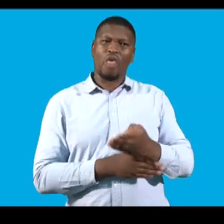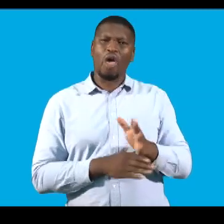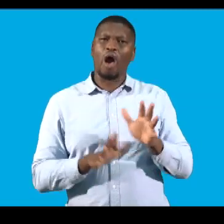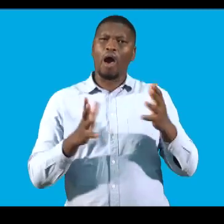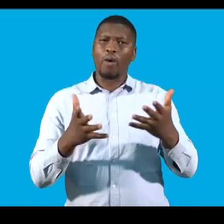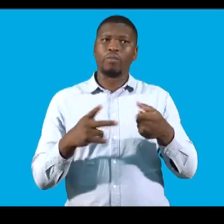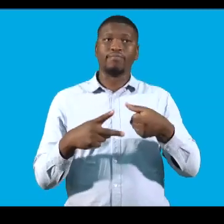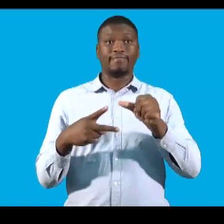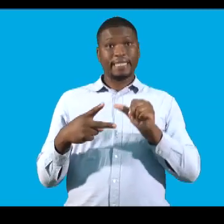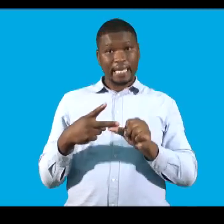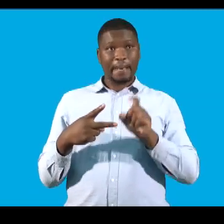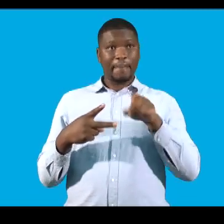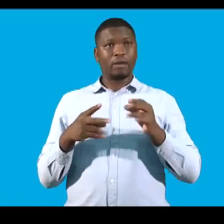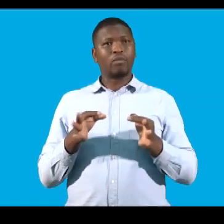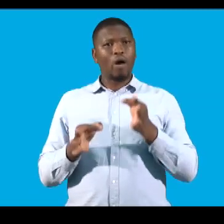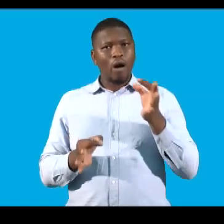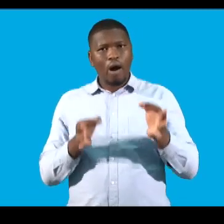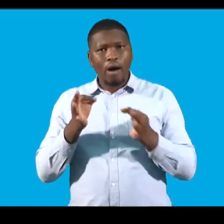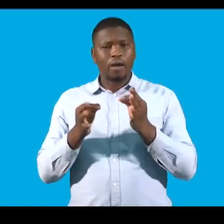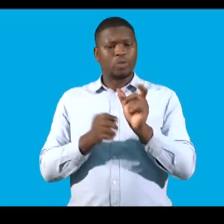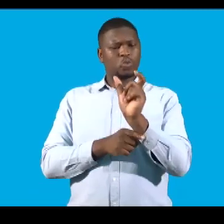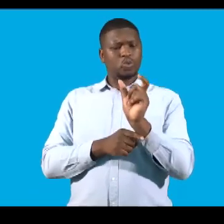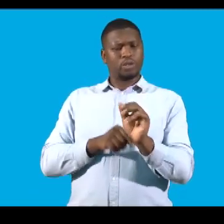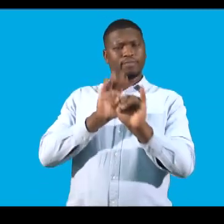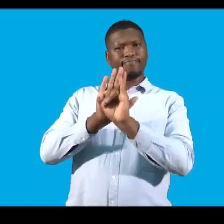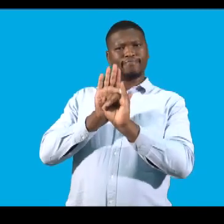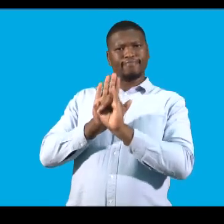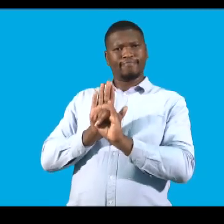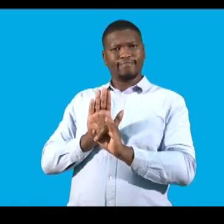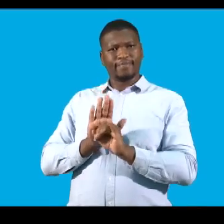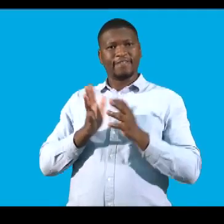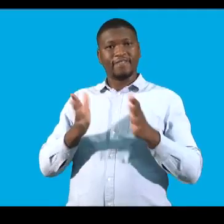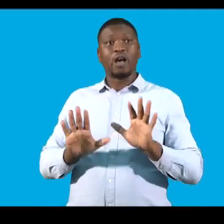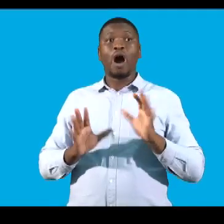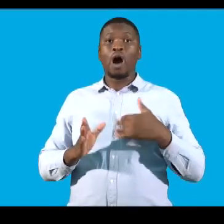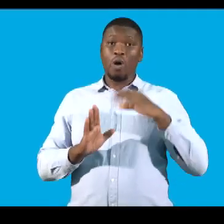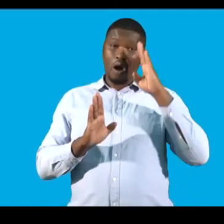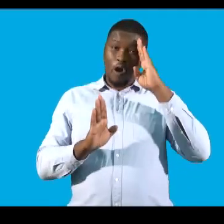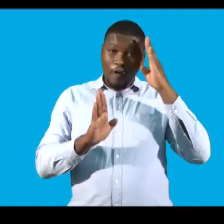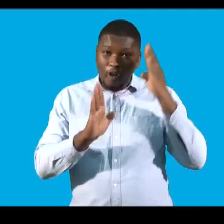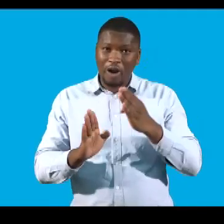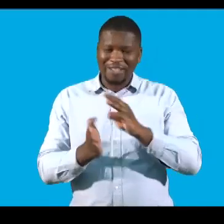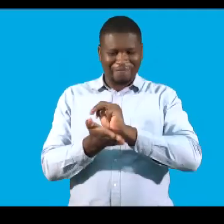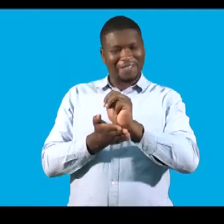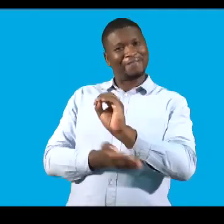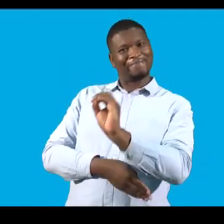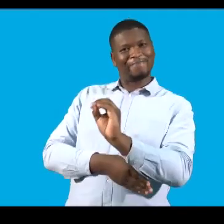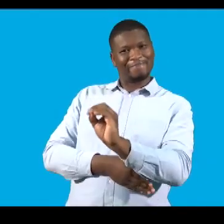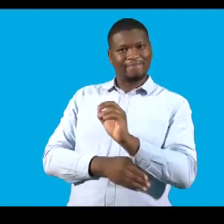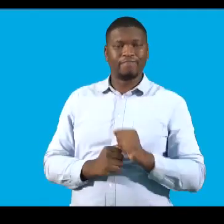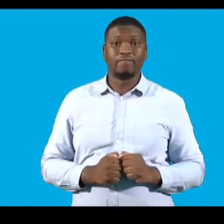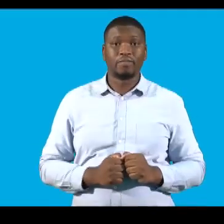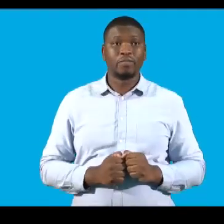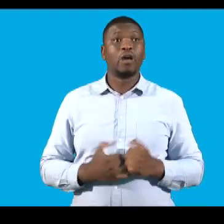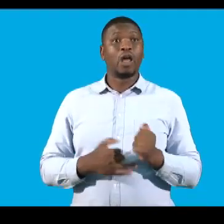there. Then, analyze the words that you have identified in step 1 by focusing on what is conveyed.